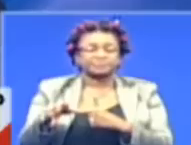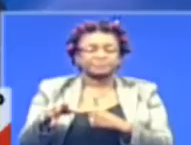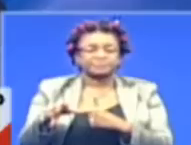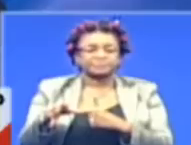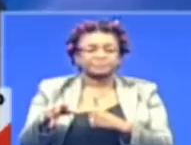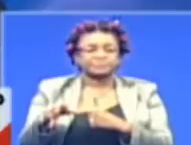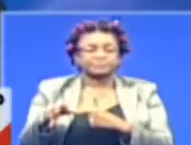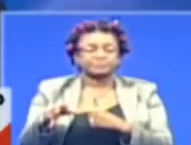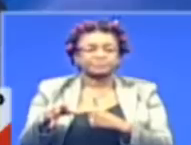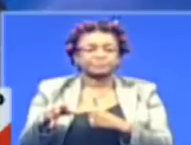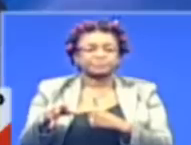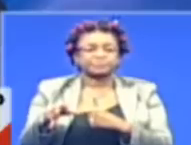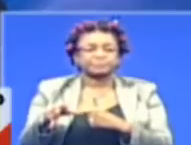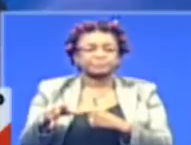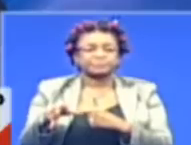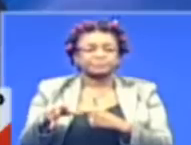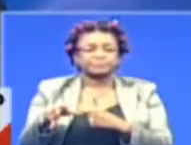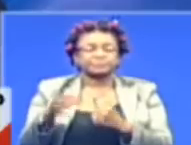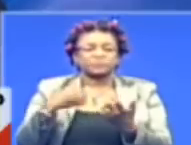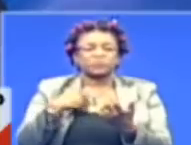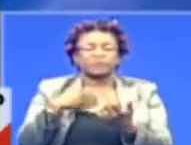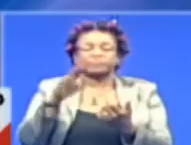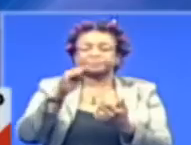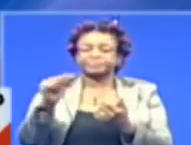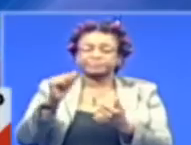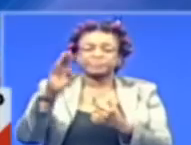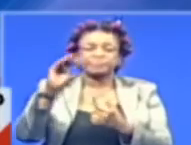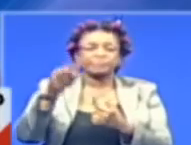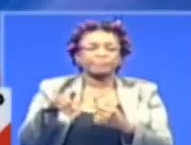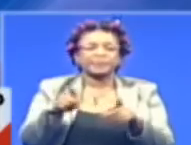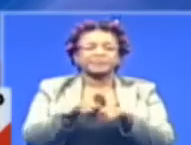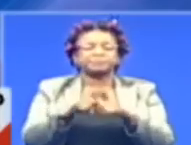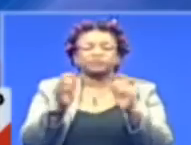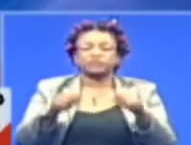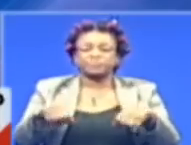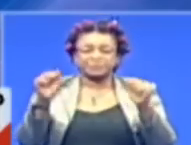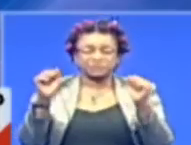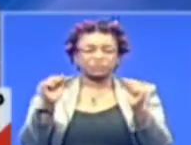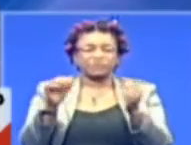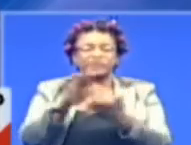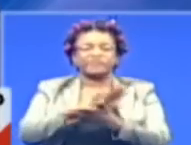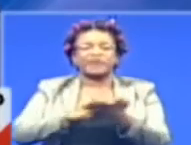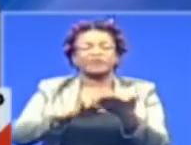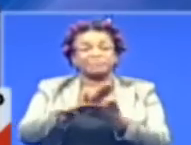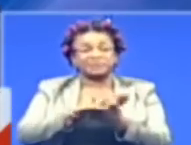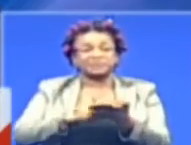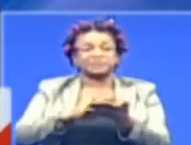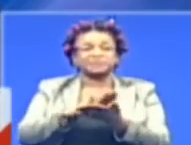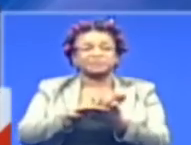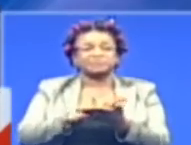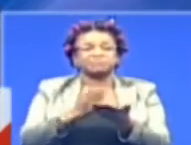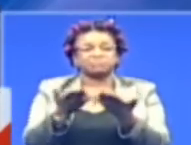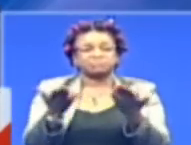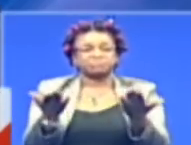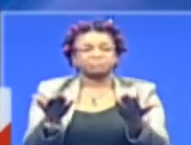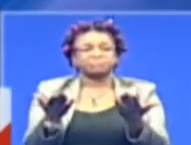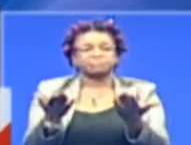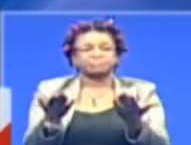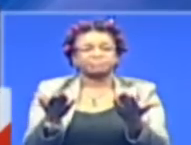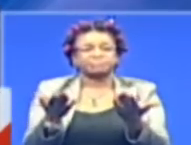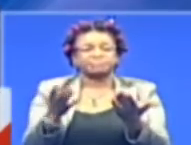So joining me in studio is the Mara Member of Parliament and also the Chairperson of the Environment Committee in Parliament still is